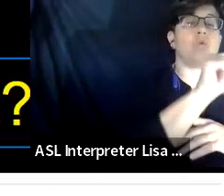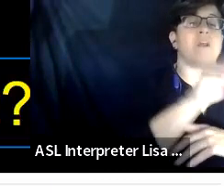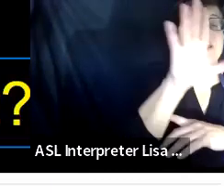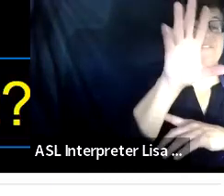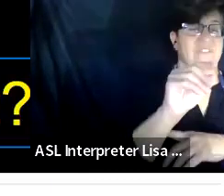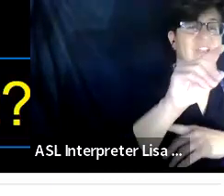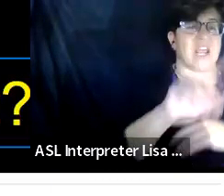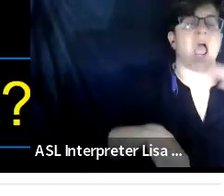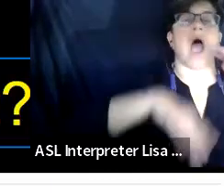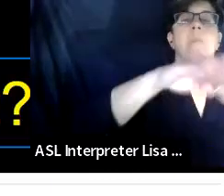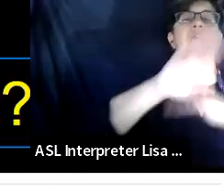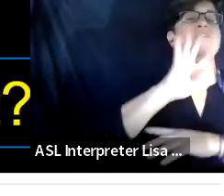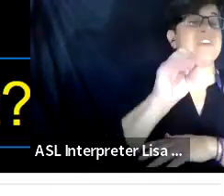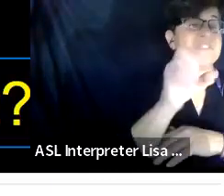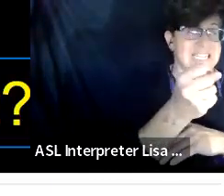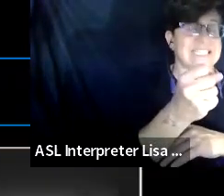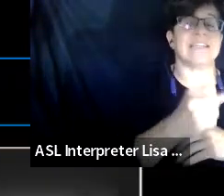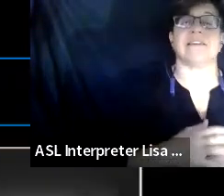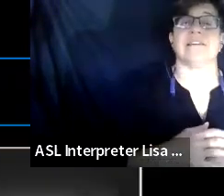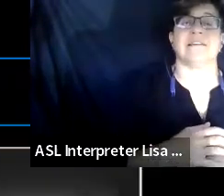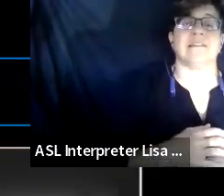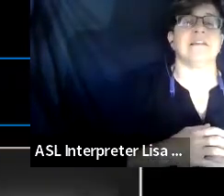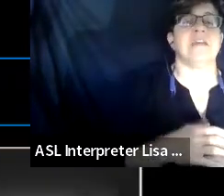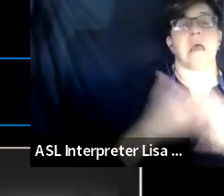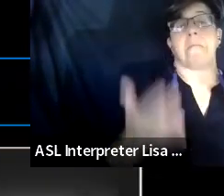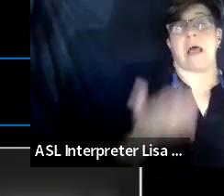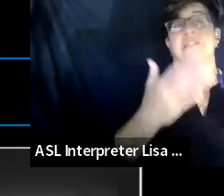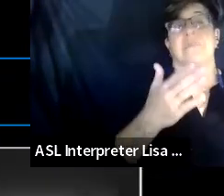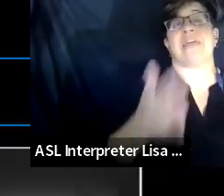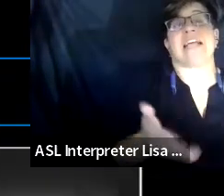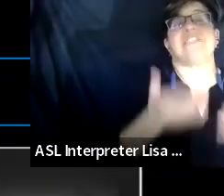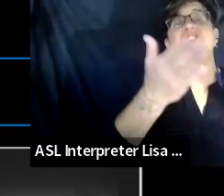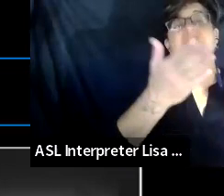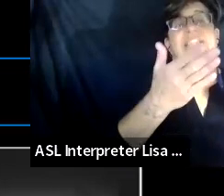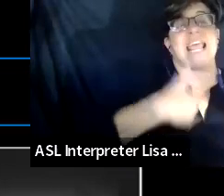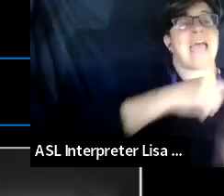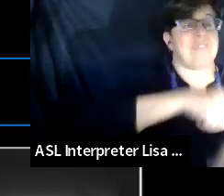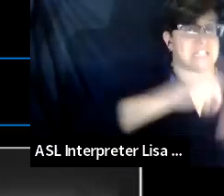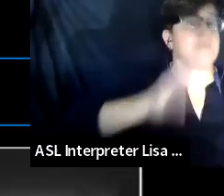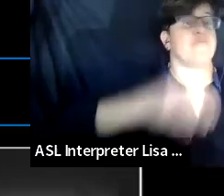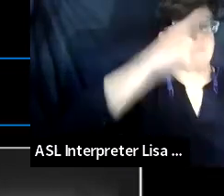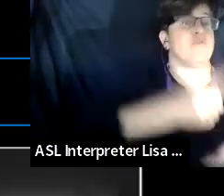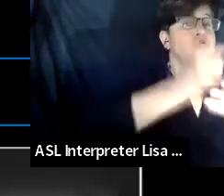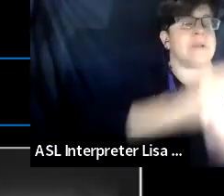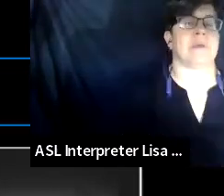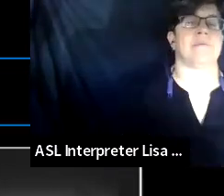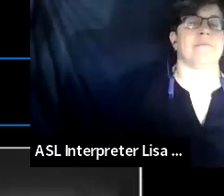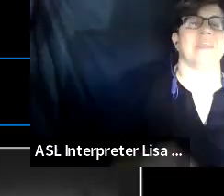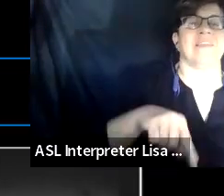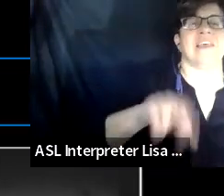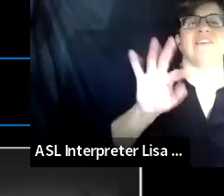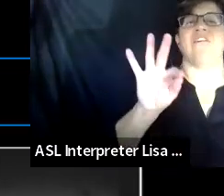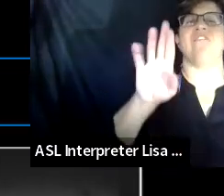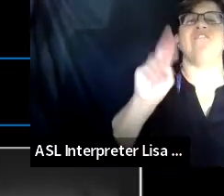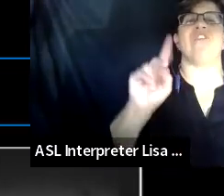again, offering perhaps window for treatment. This is some fundus imaging of FAM161A patients,